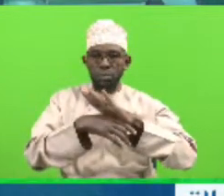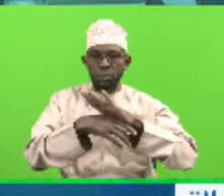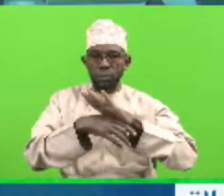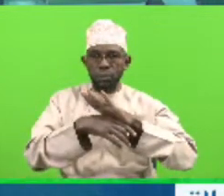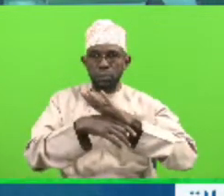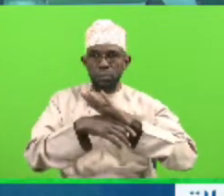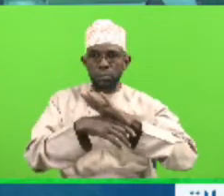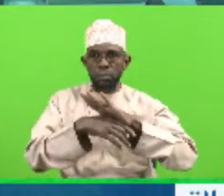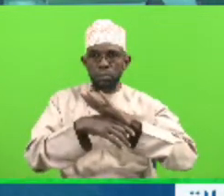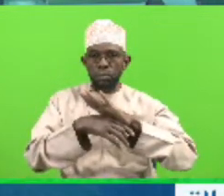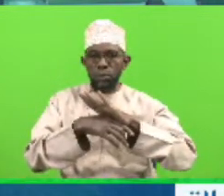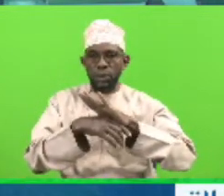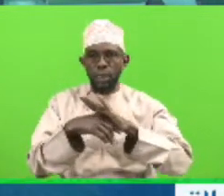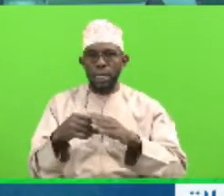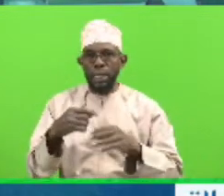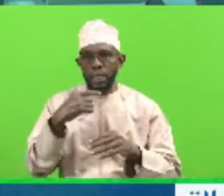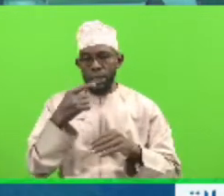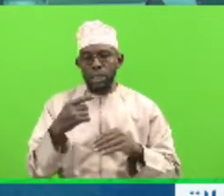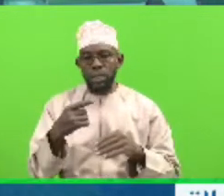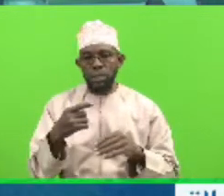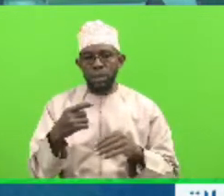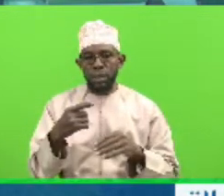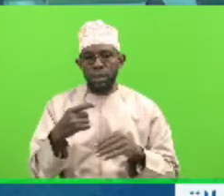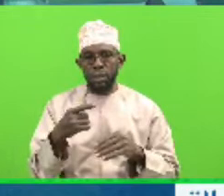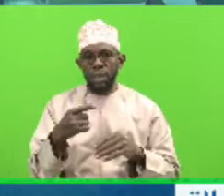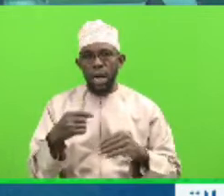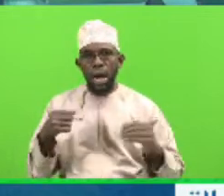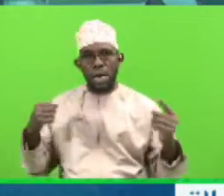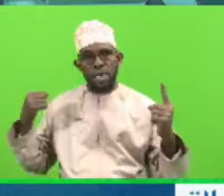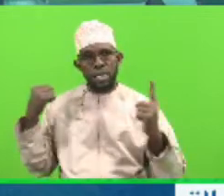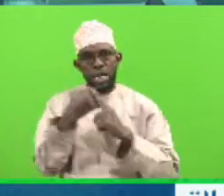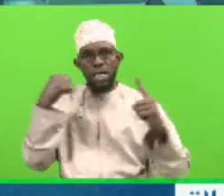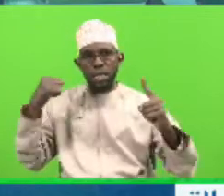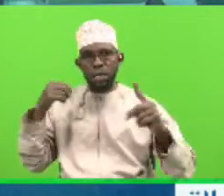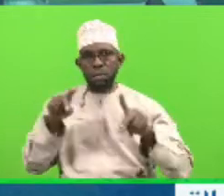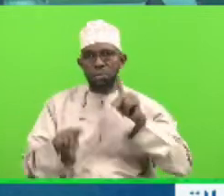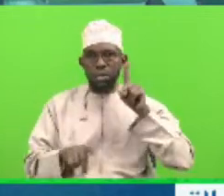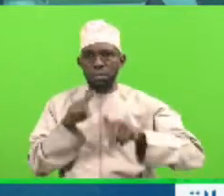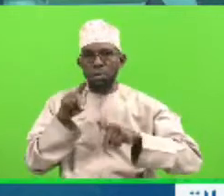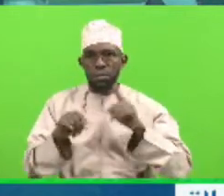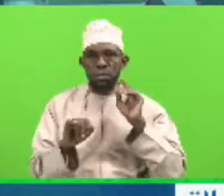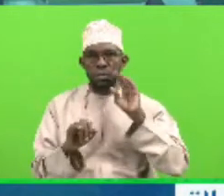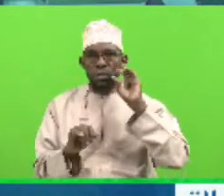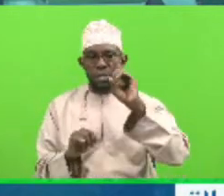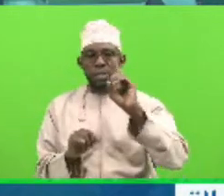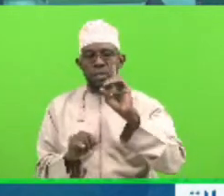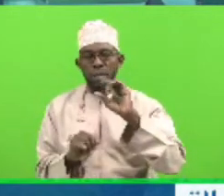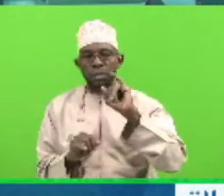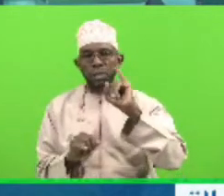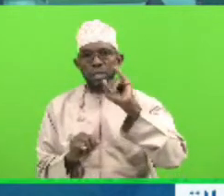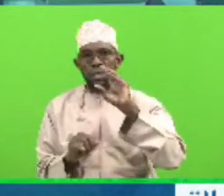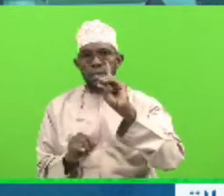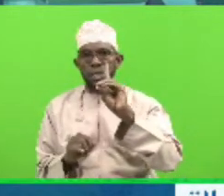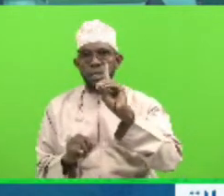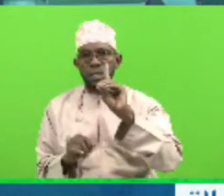we are portrayed as attacking people's identities.